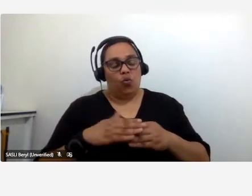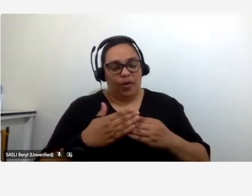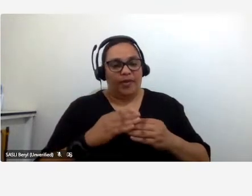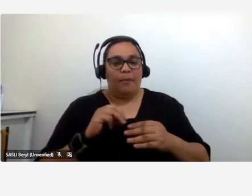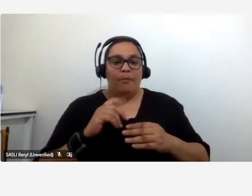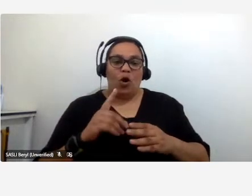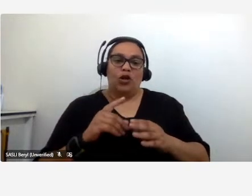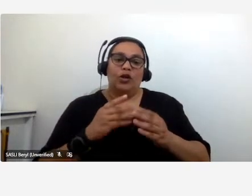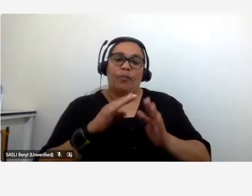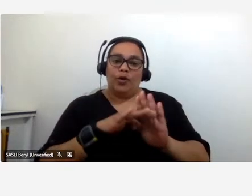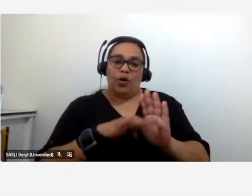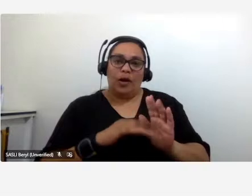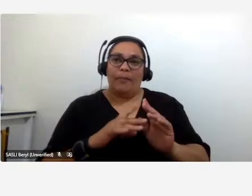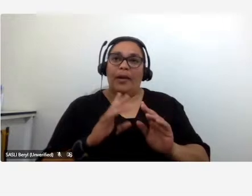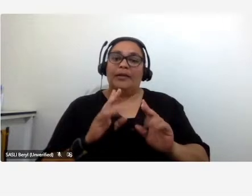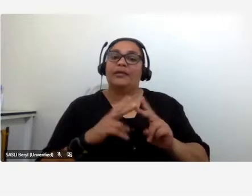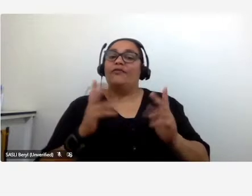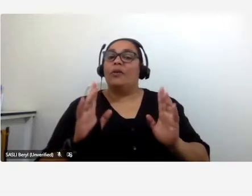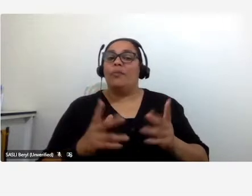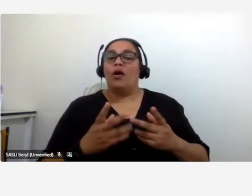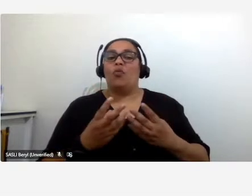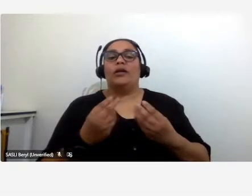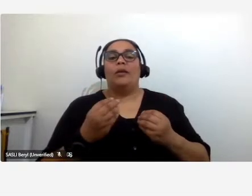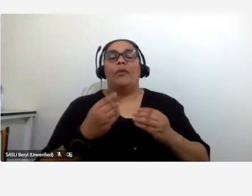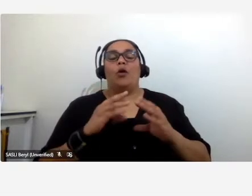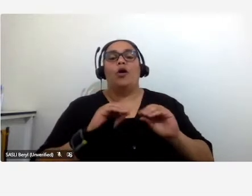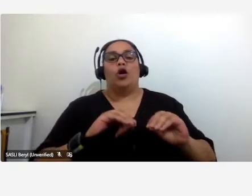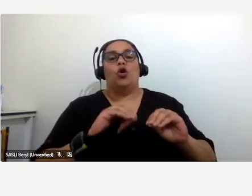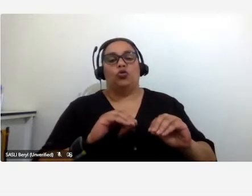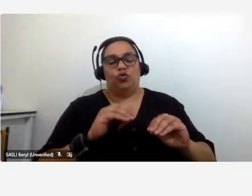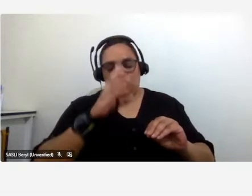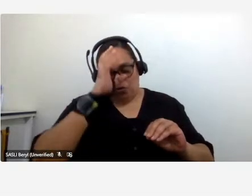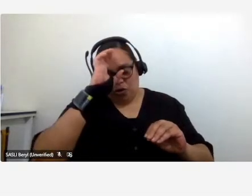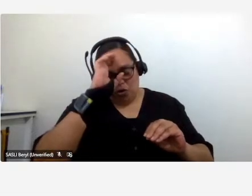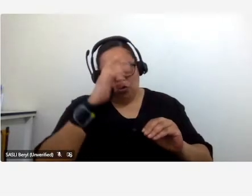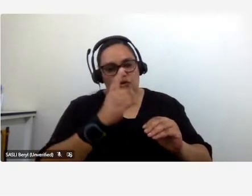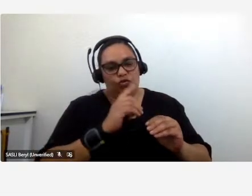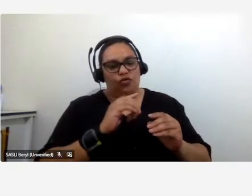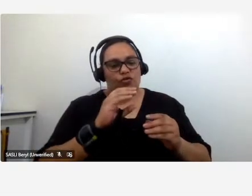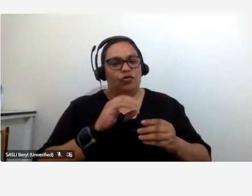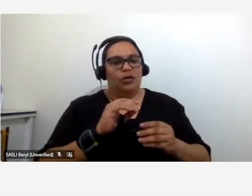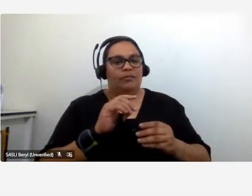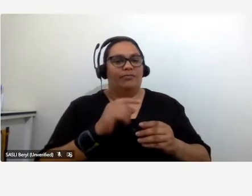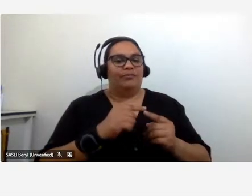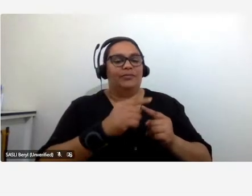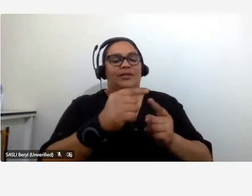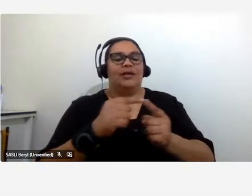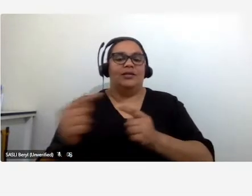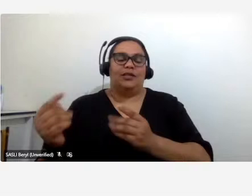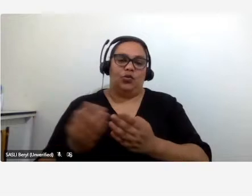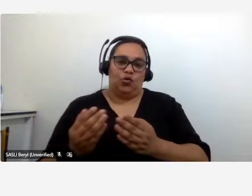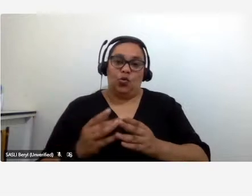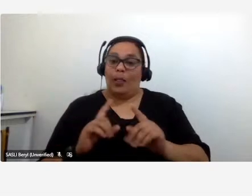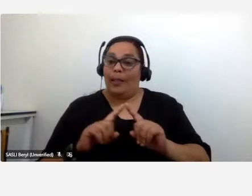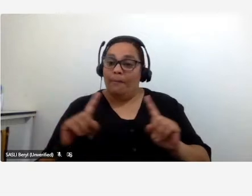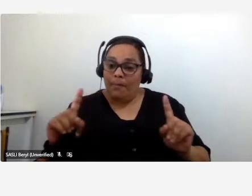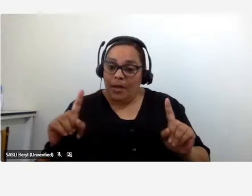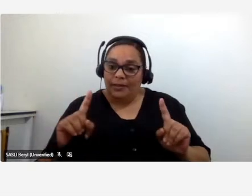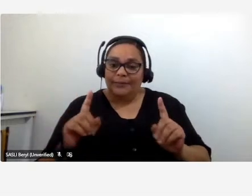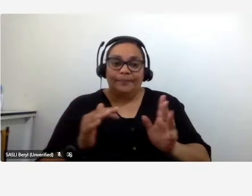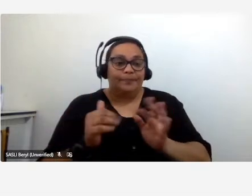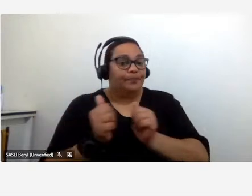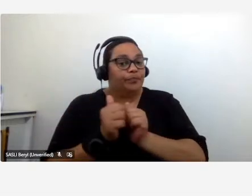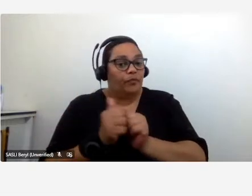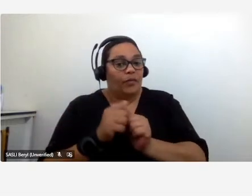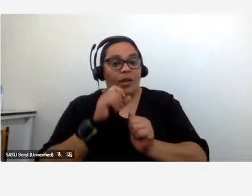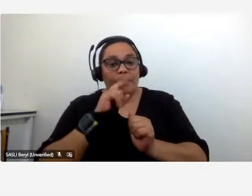program, and the only difference being the number of coaches allocated to each school. But with the partnerships